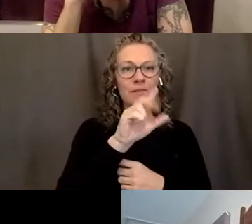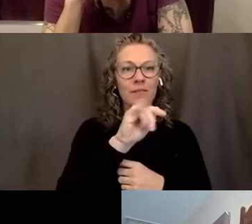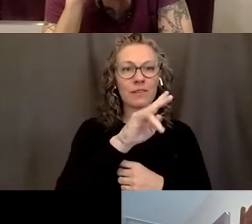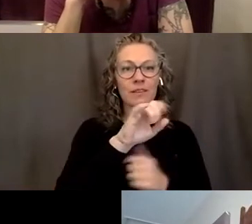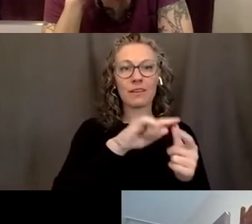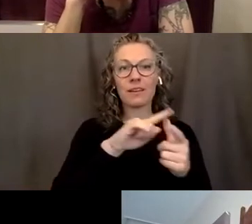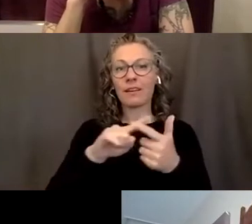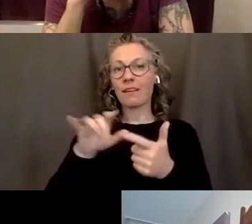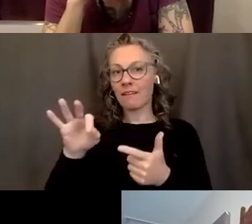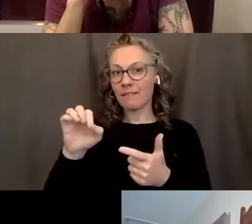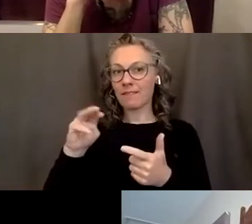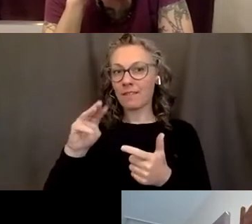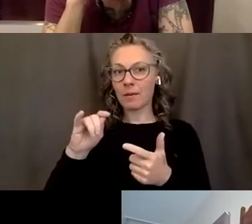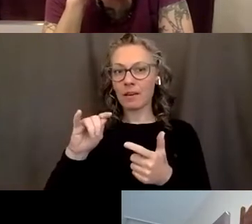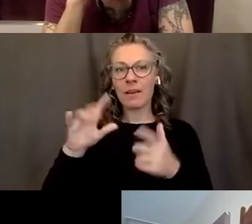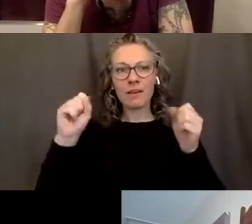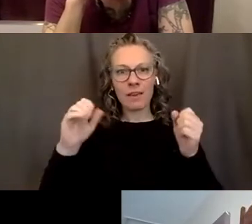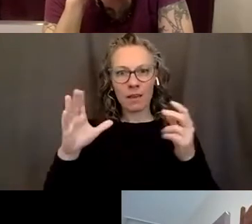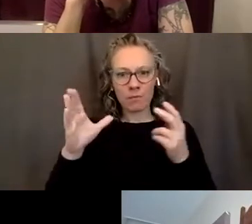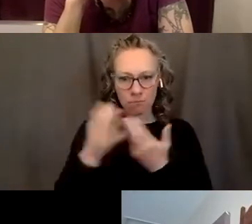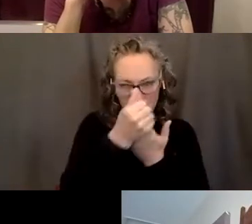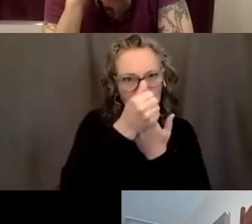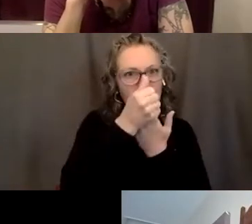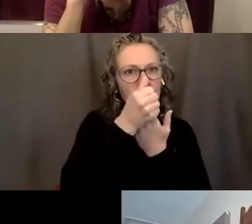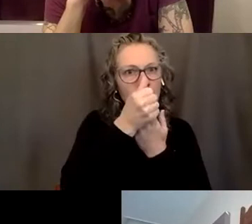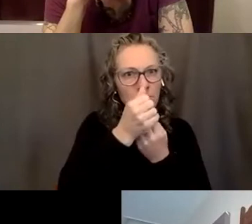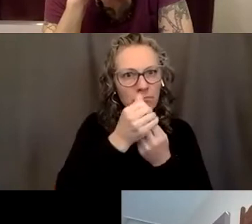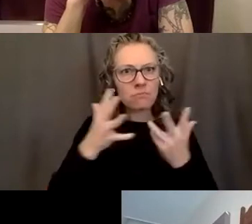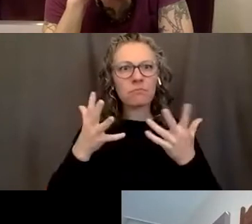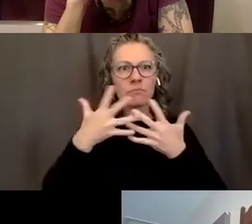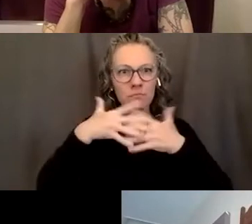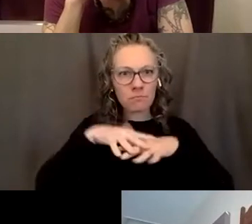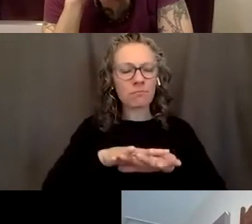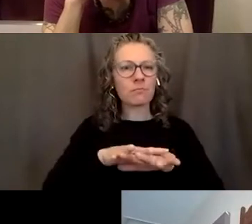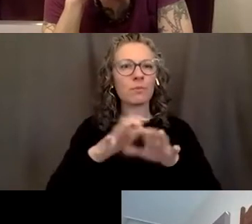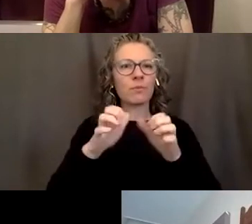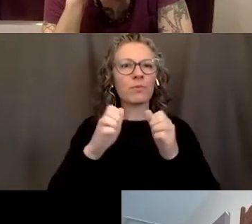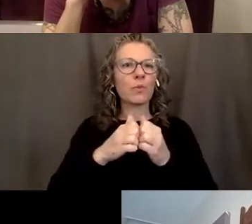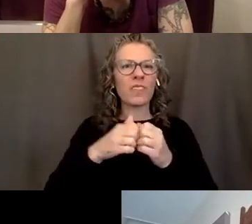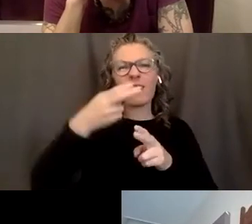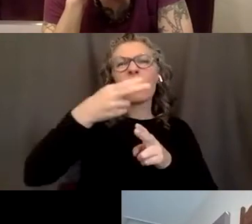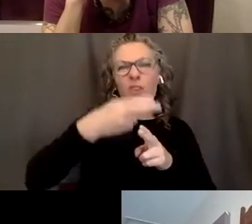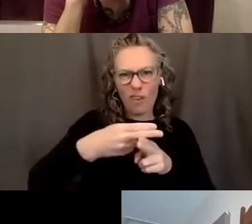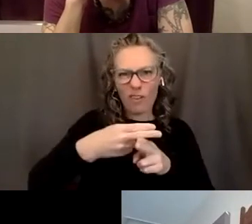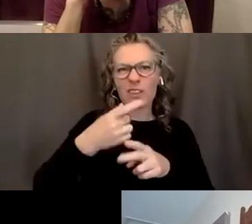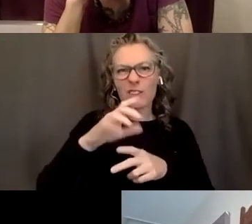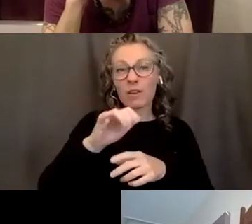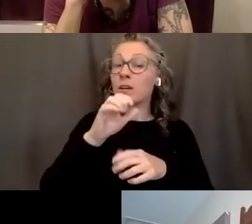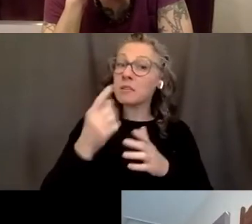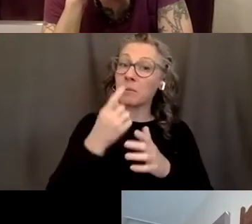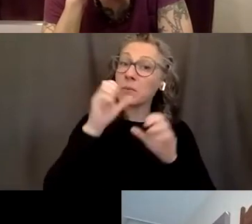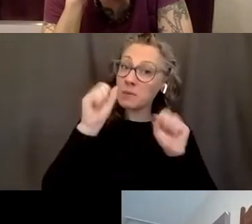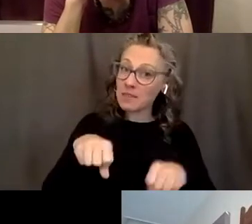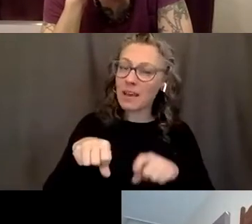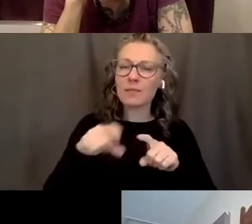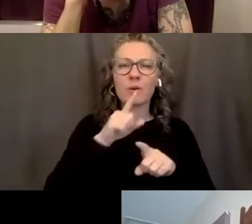can be collapsed with or enmeshed with calling it a gender, and often is. And so I just